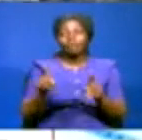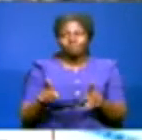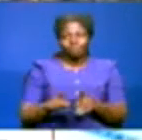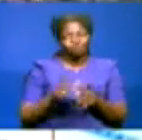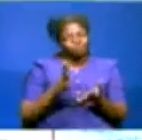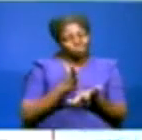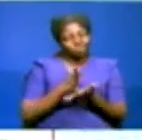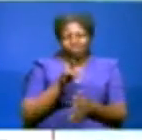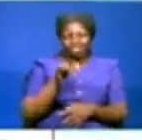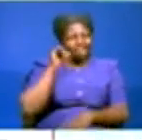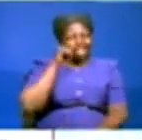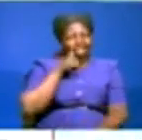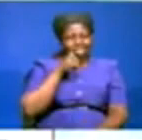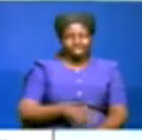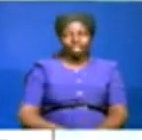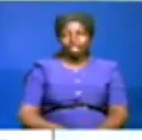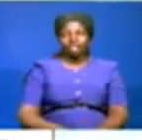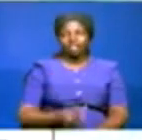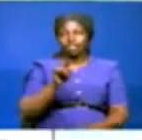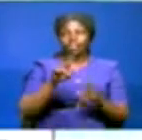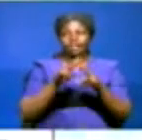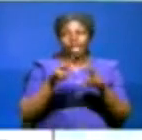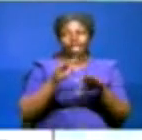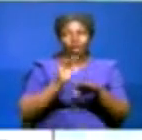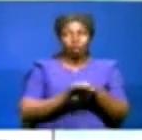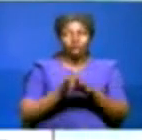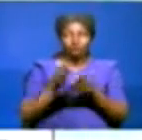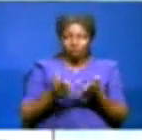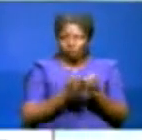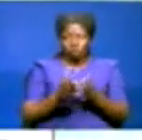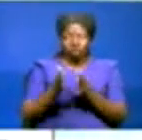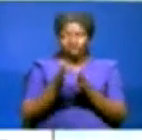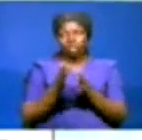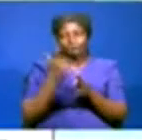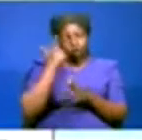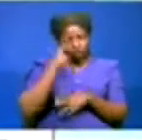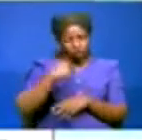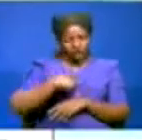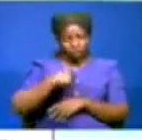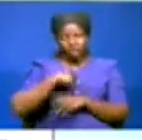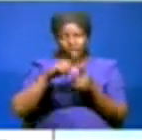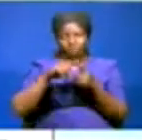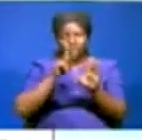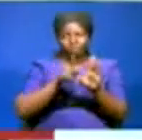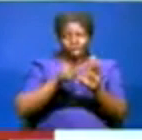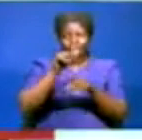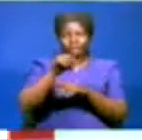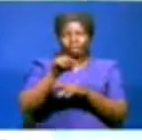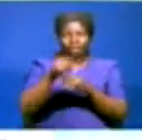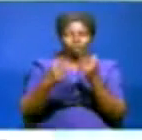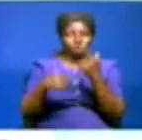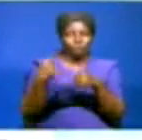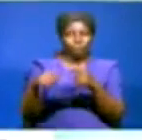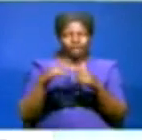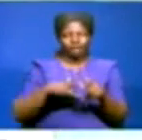be nice. It was a very outstanding chance and a very good opportunity for me to participate in this gala. I feel very good